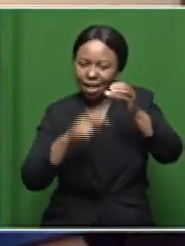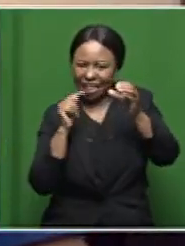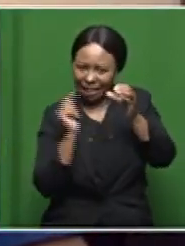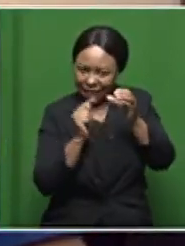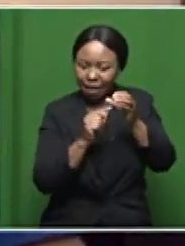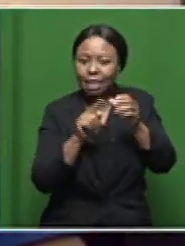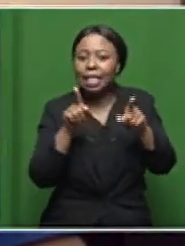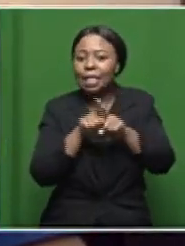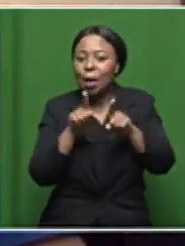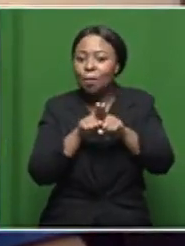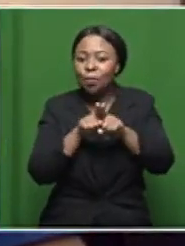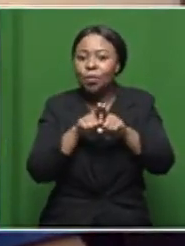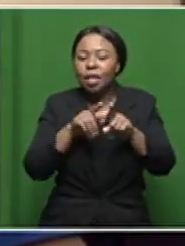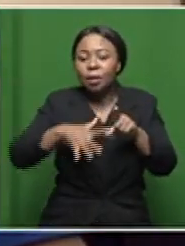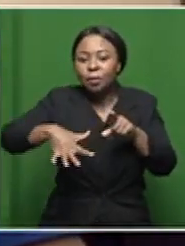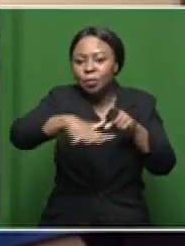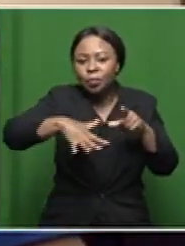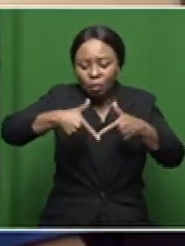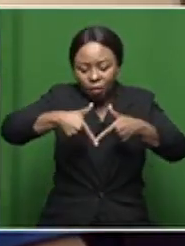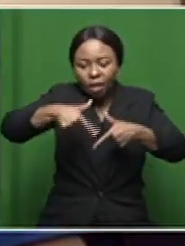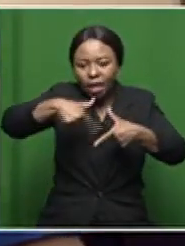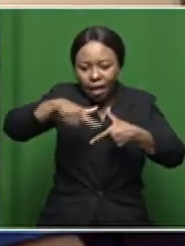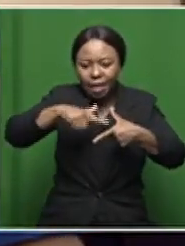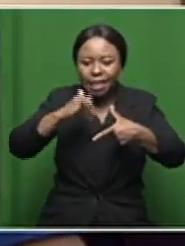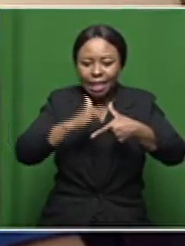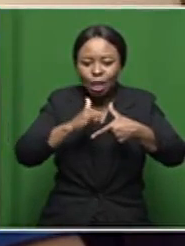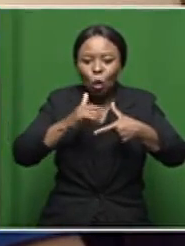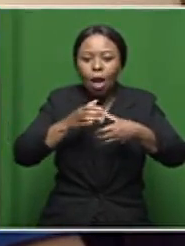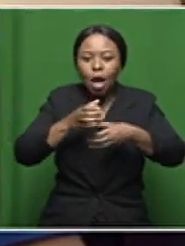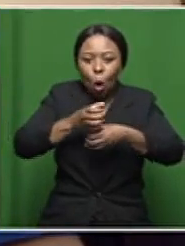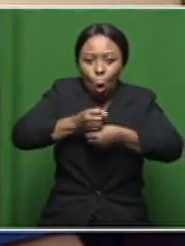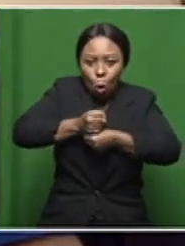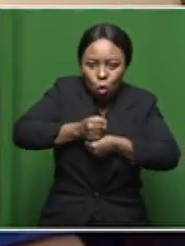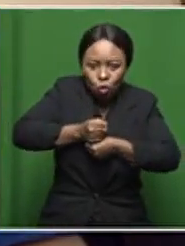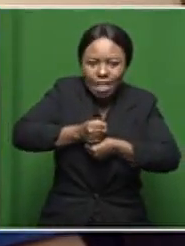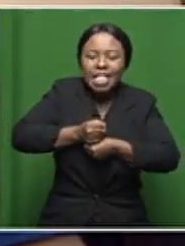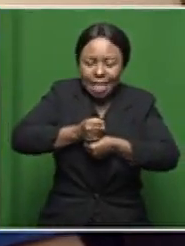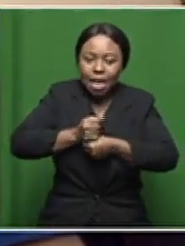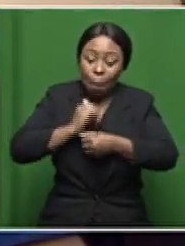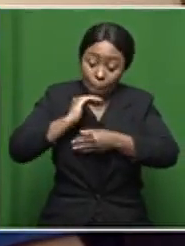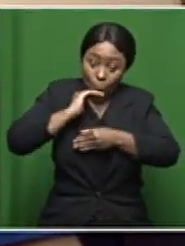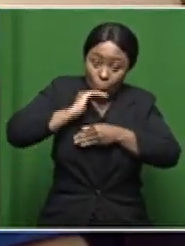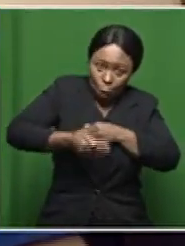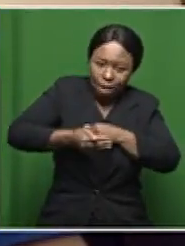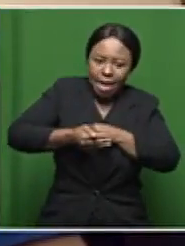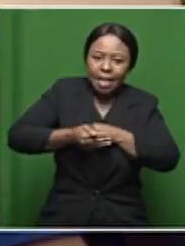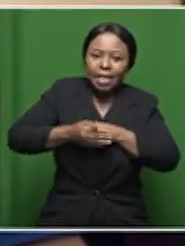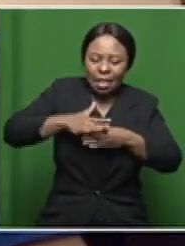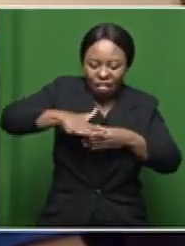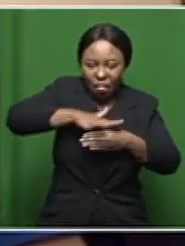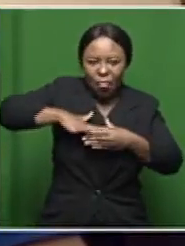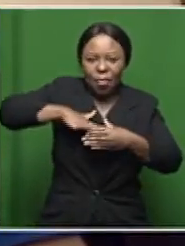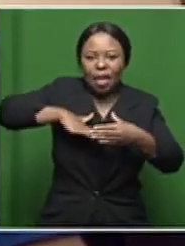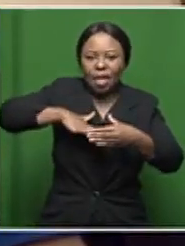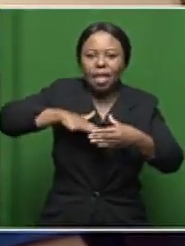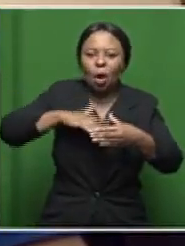remember, the uterus is a sterile environment. So the cervix itself closes that area, and it actually protects this sterile area, which is